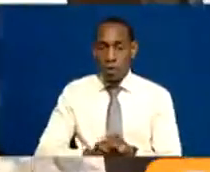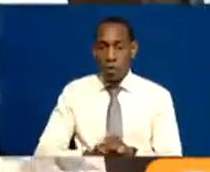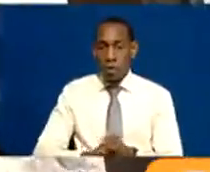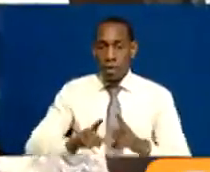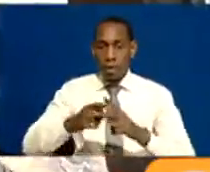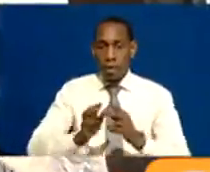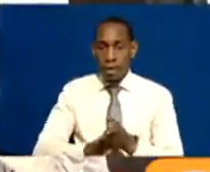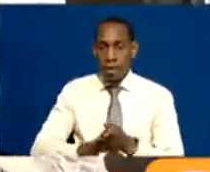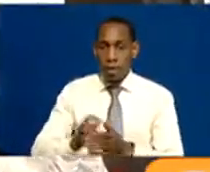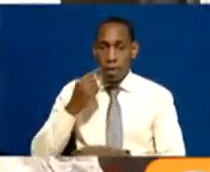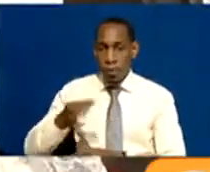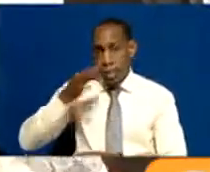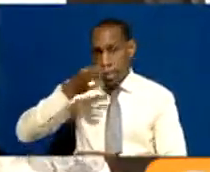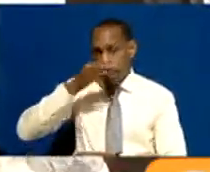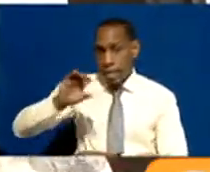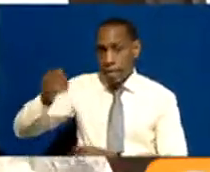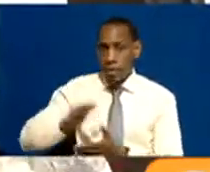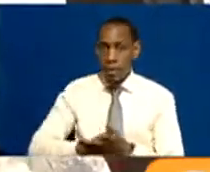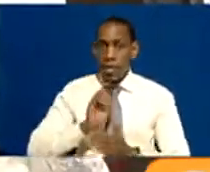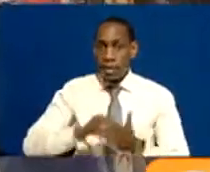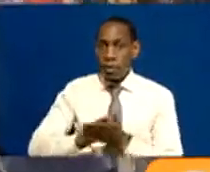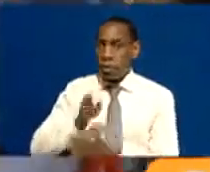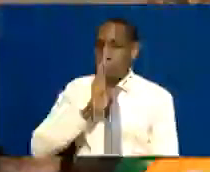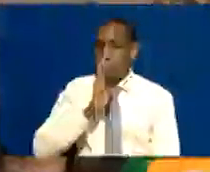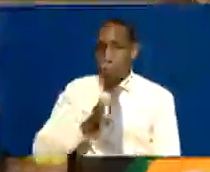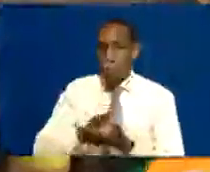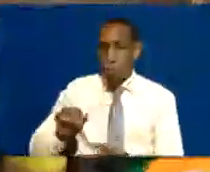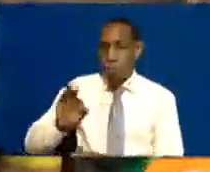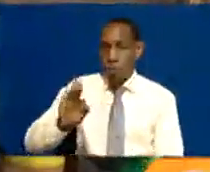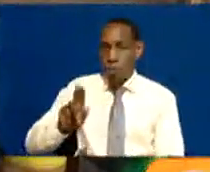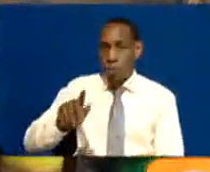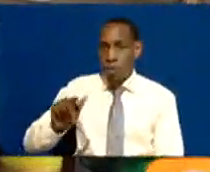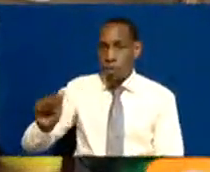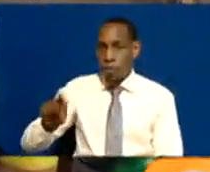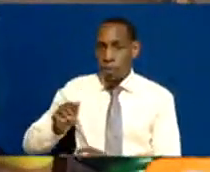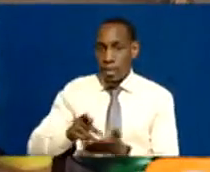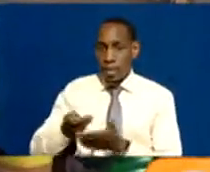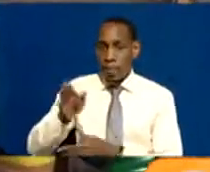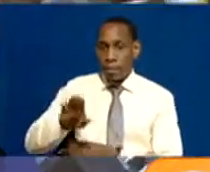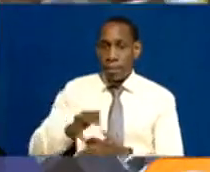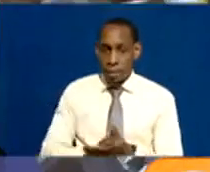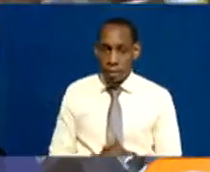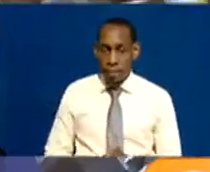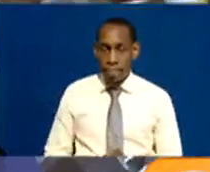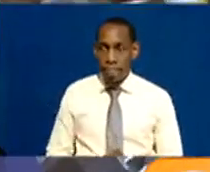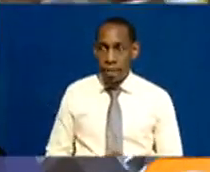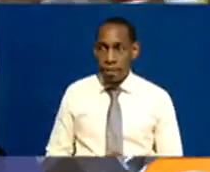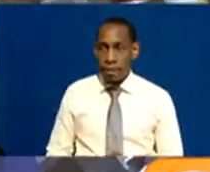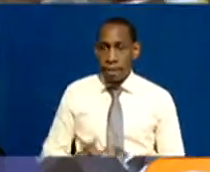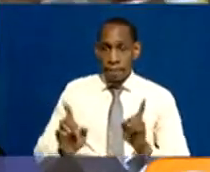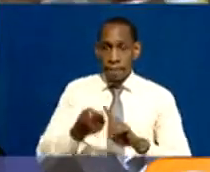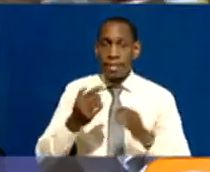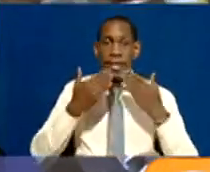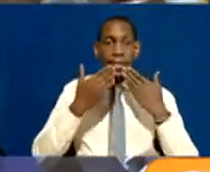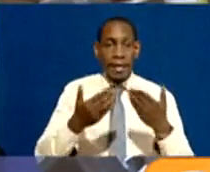Nyeri town. He tells us he would borrow money through Fuliza and pay it back after some days. Hapo kitu ya kwanza ni